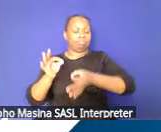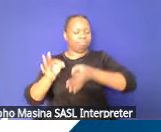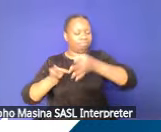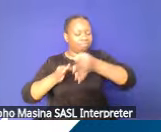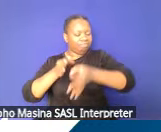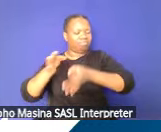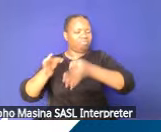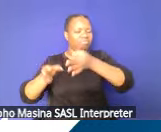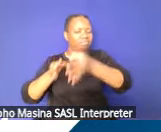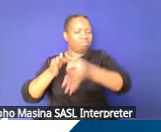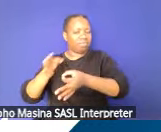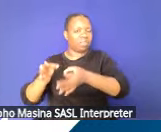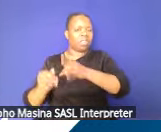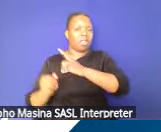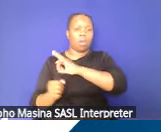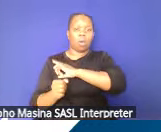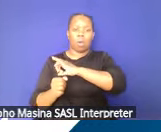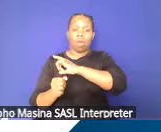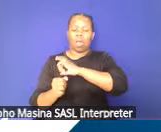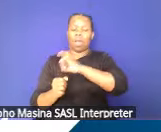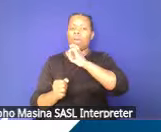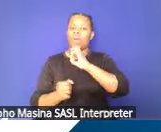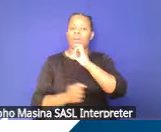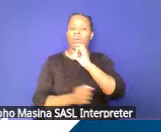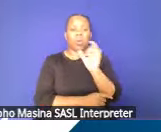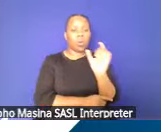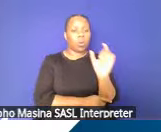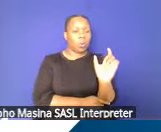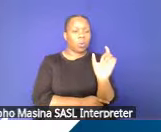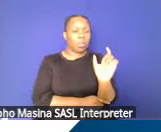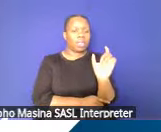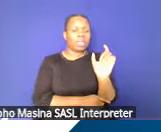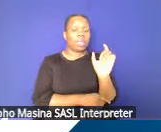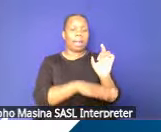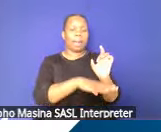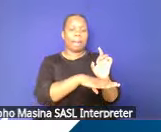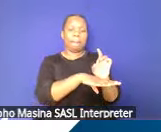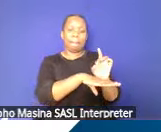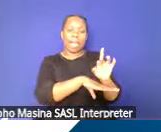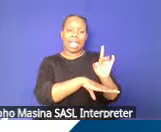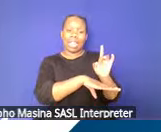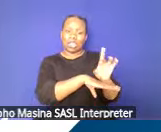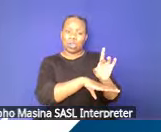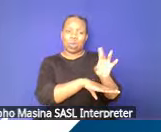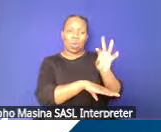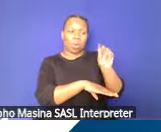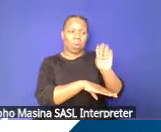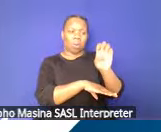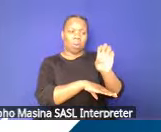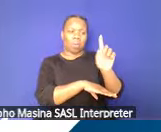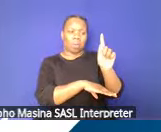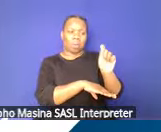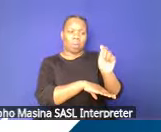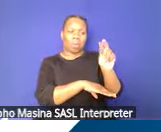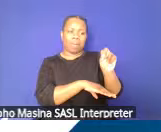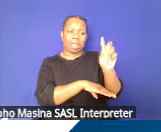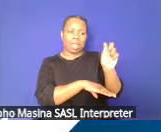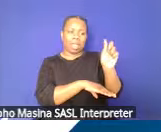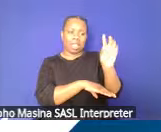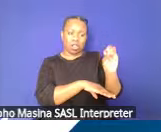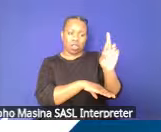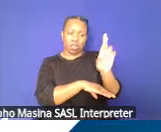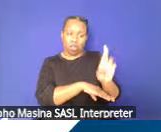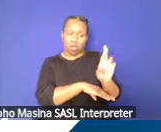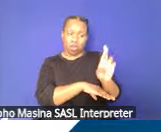we used the word mental. Now, ladies and gentlemen, we all are